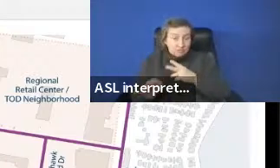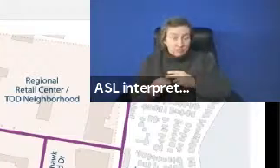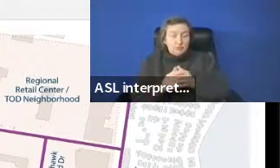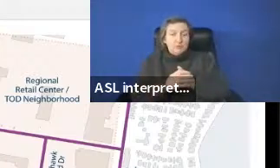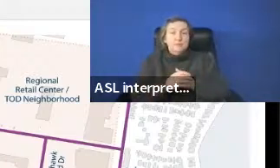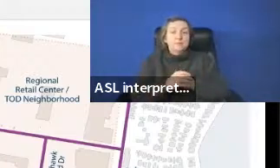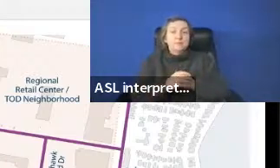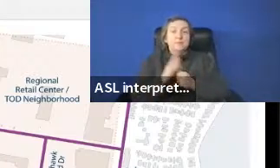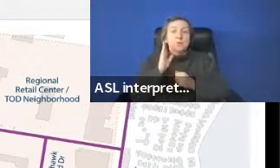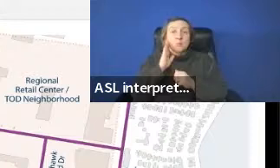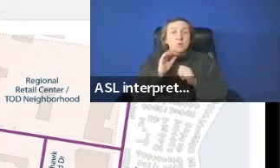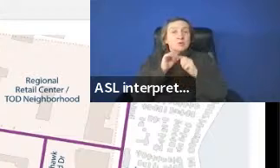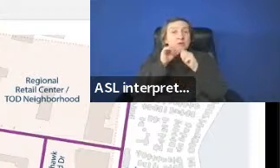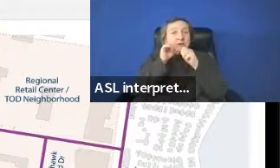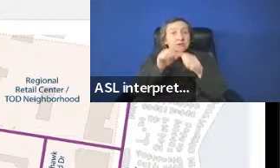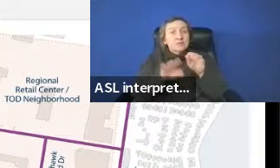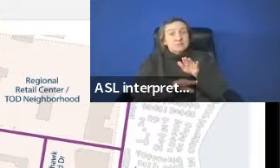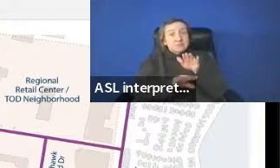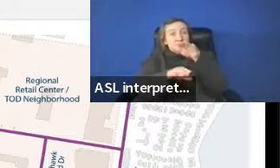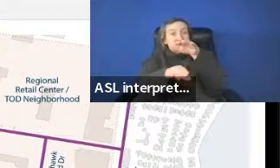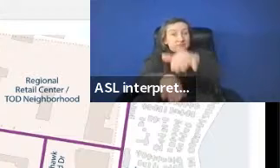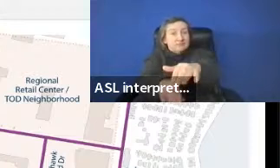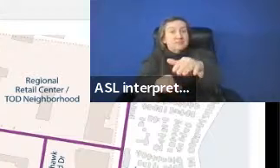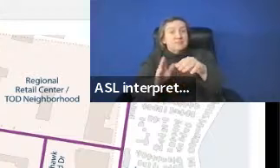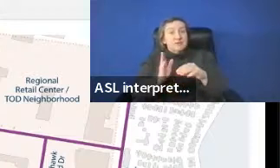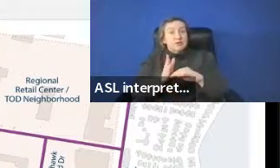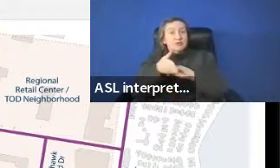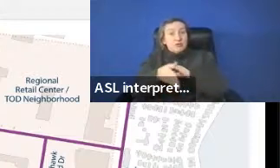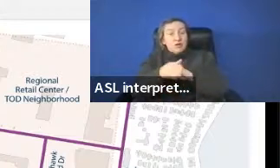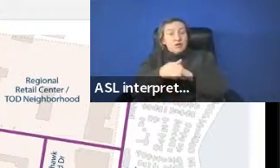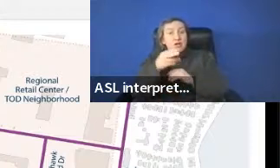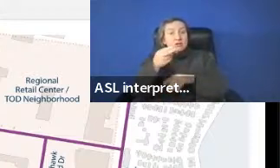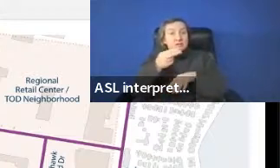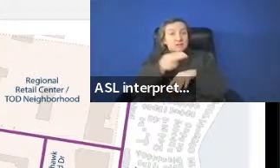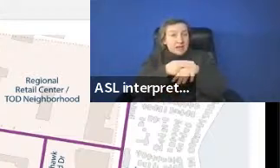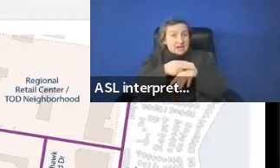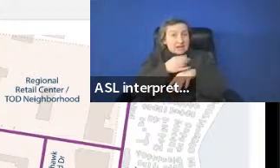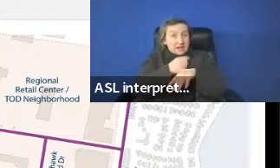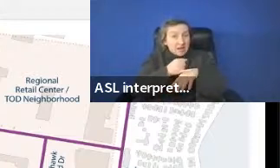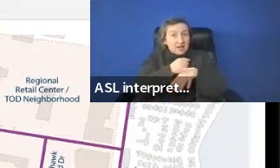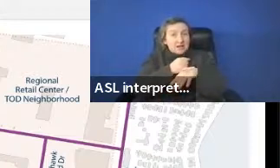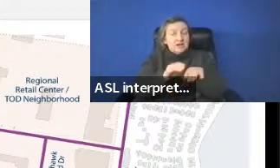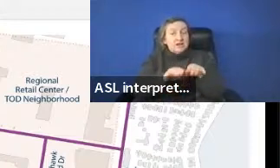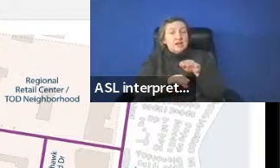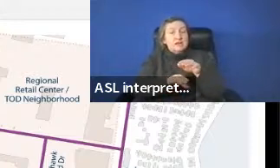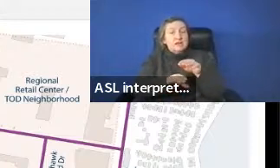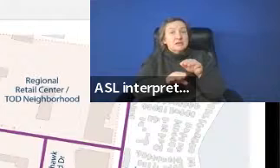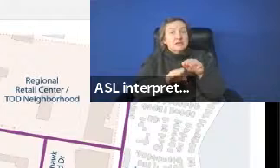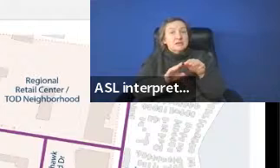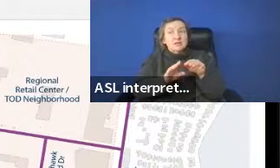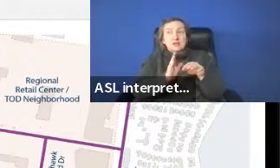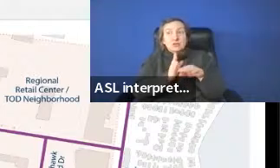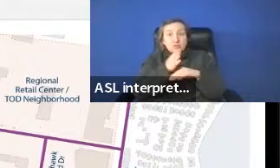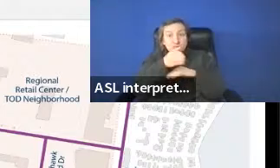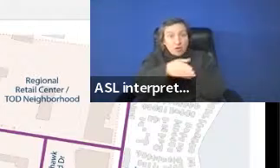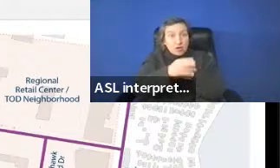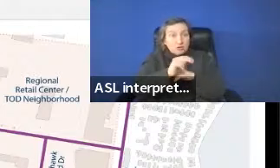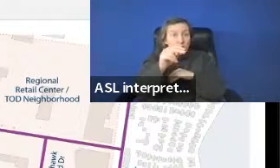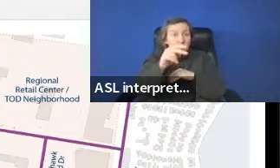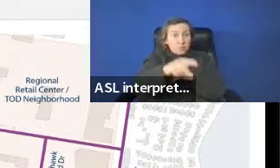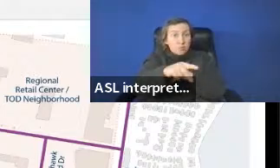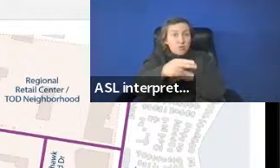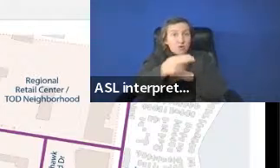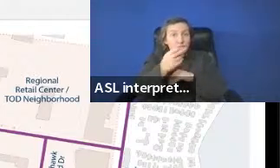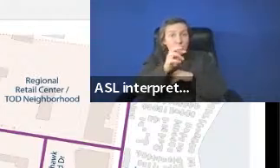you continue the stack bridge across Hayden Island and across North Portland Harbor? And would that have